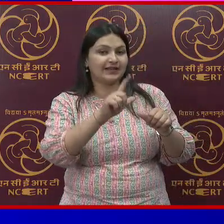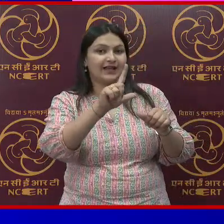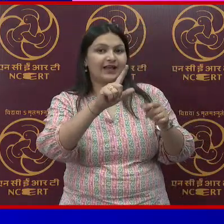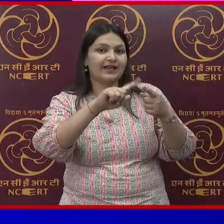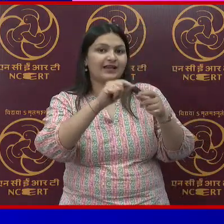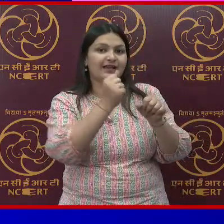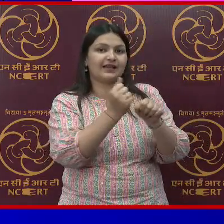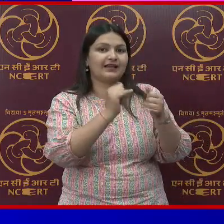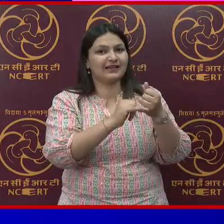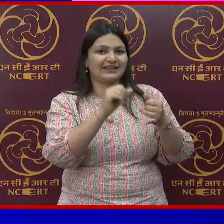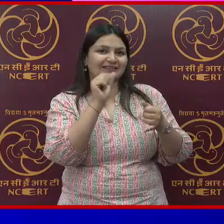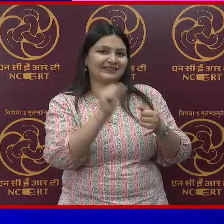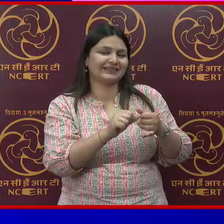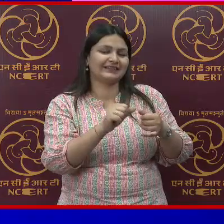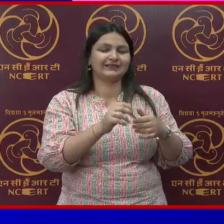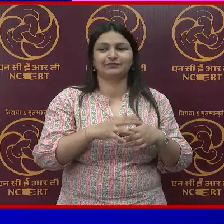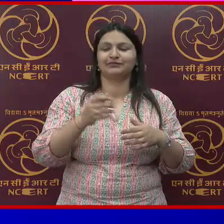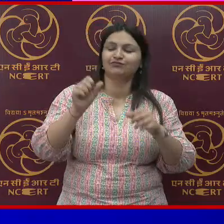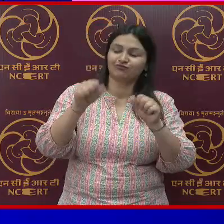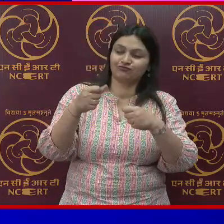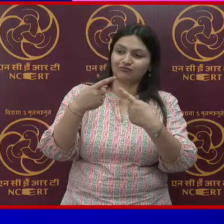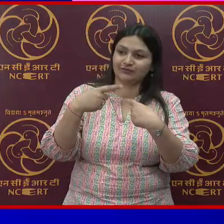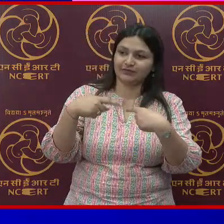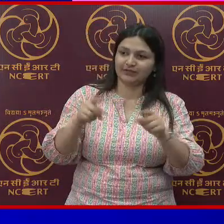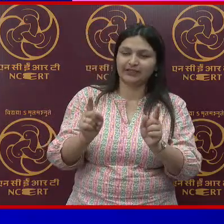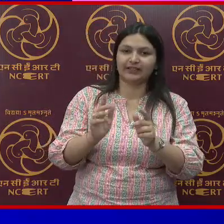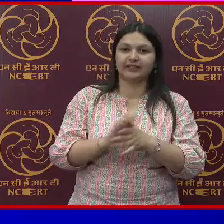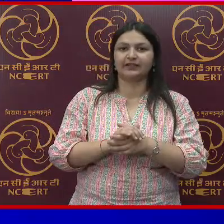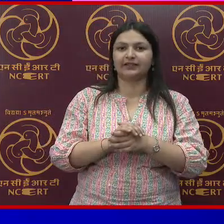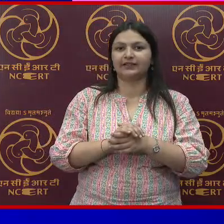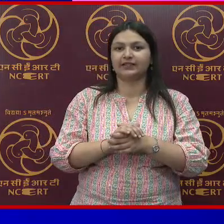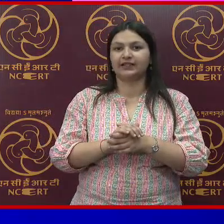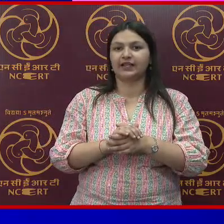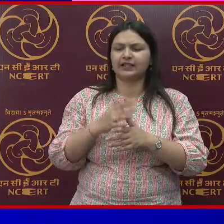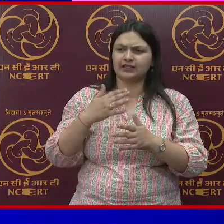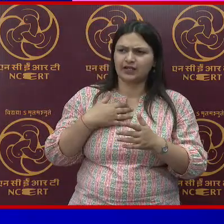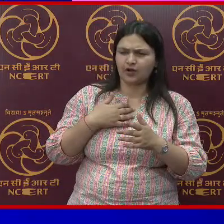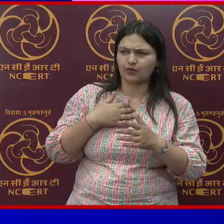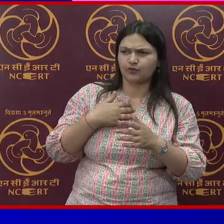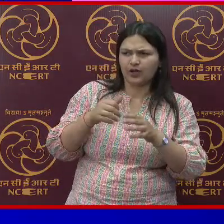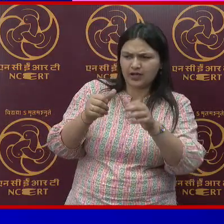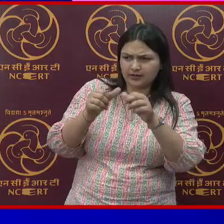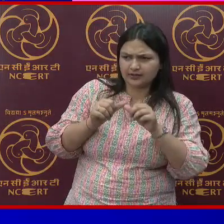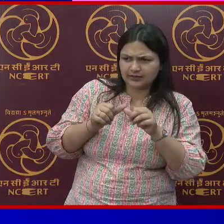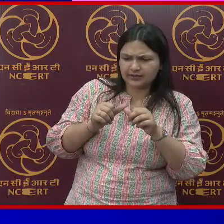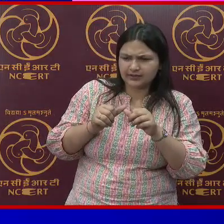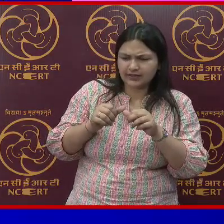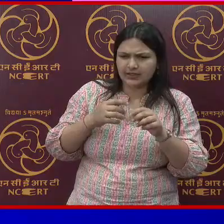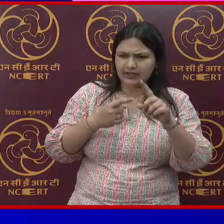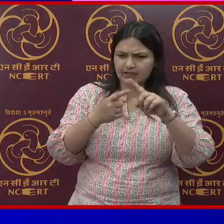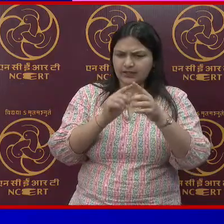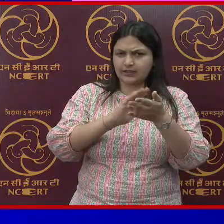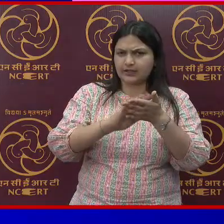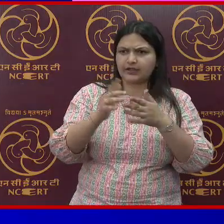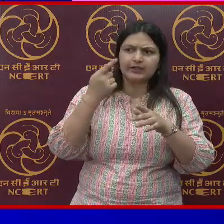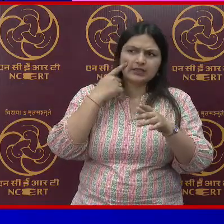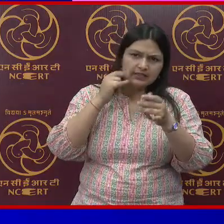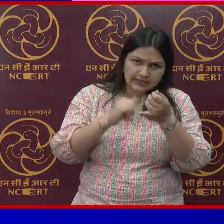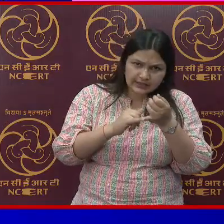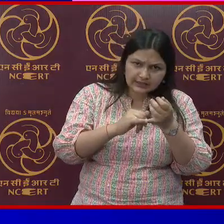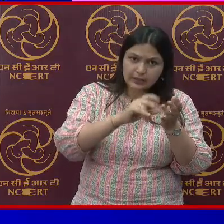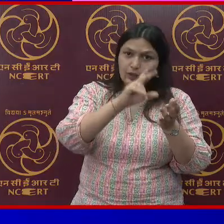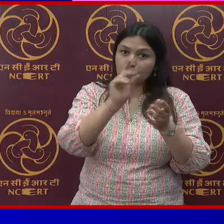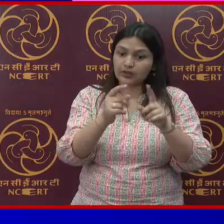given all the answers correctly. Okay. Can you tell me what is the difference between this and these? You are Yes, using ma'am. this somewhere and these